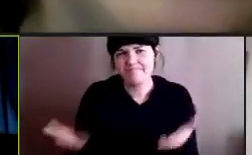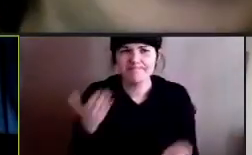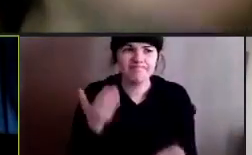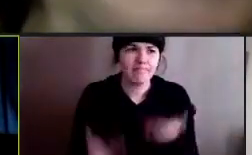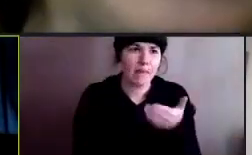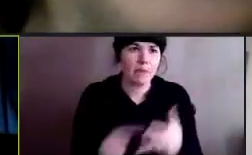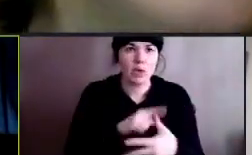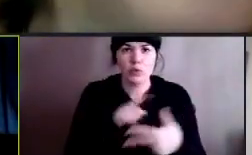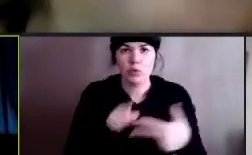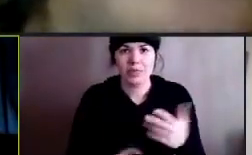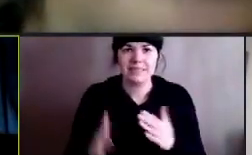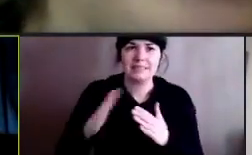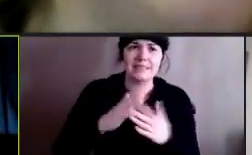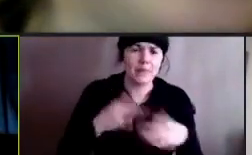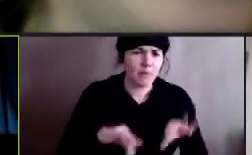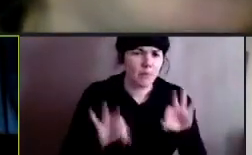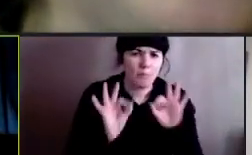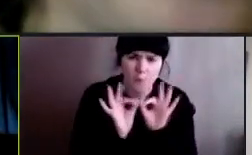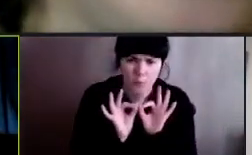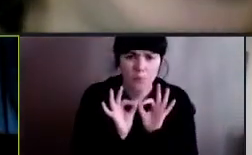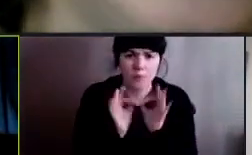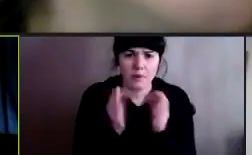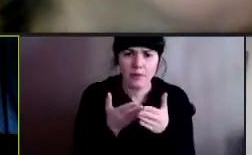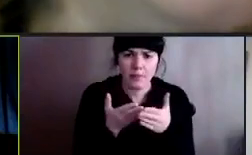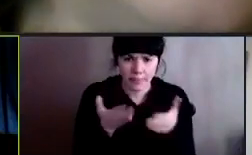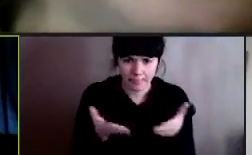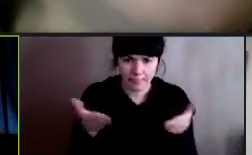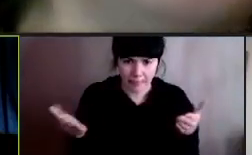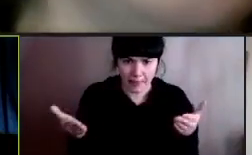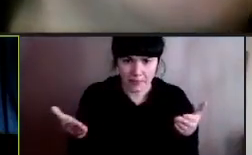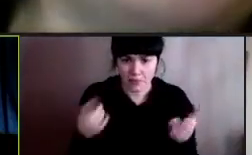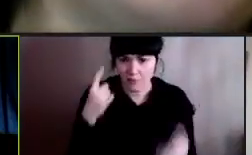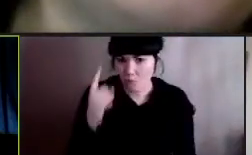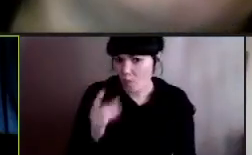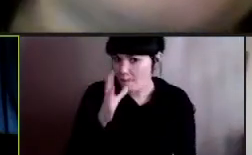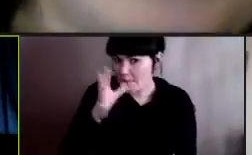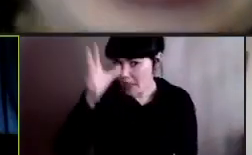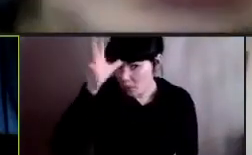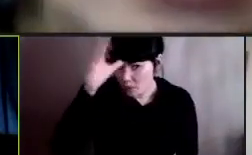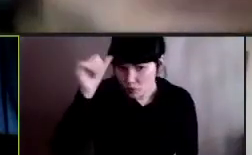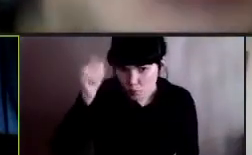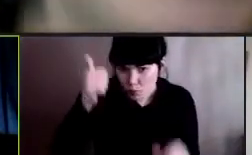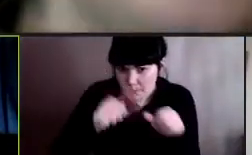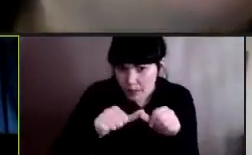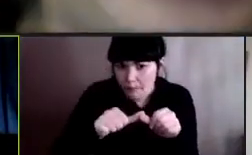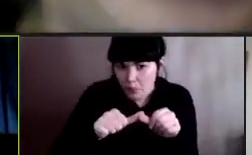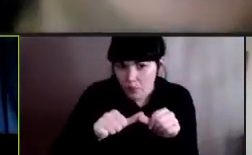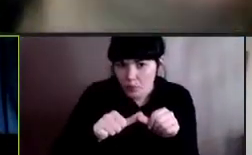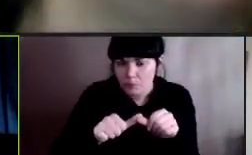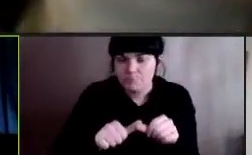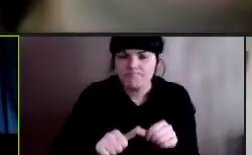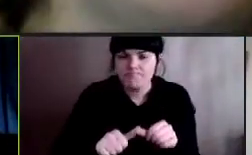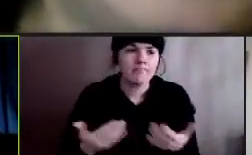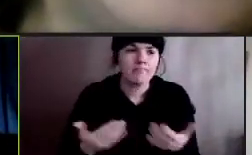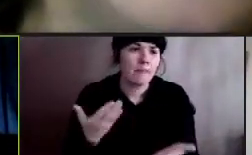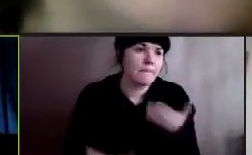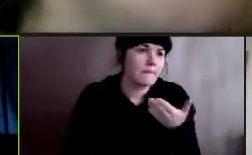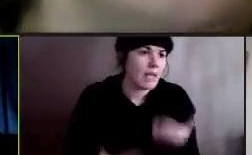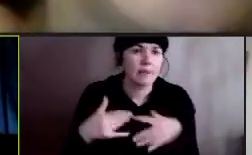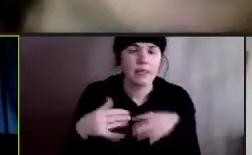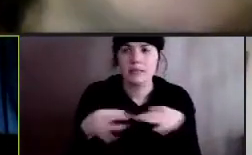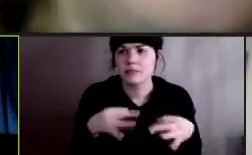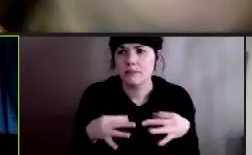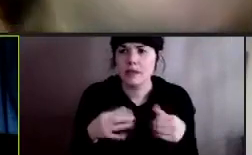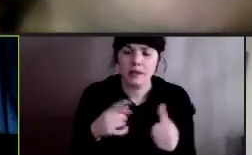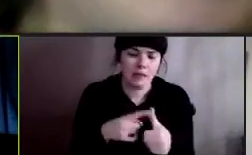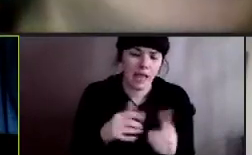incredibly important as parents that we walk away with knowing? So maybe how can this money help, that kind of thing. What do we need to